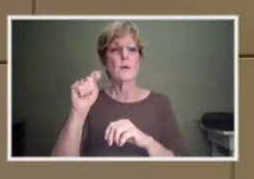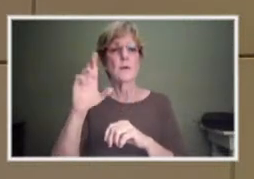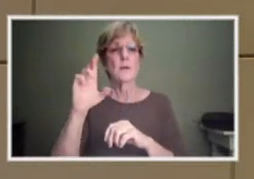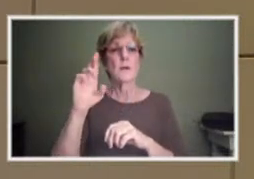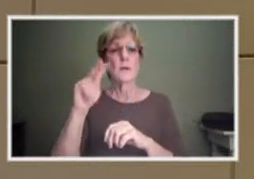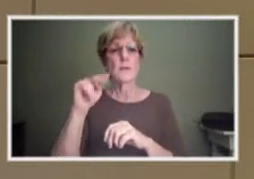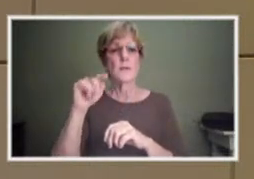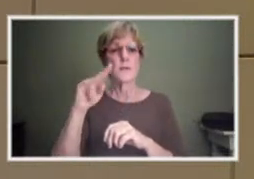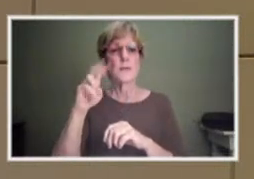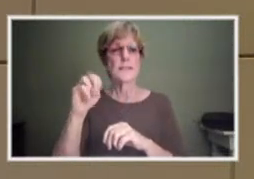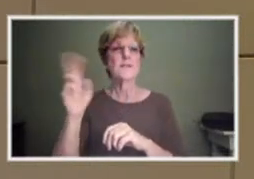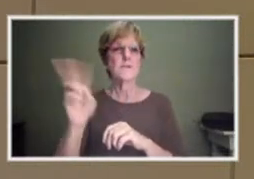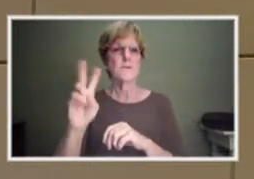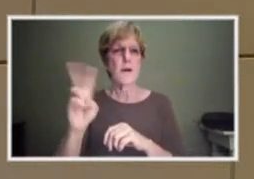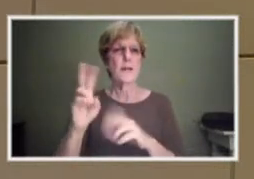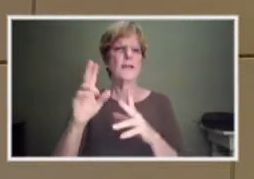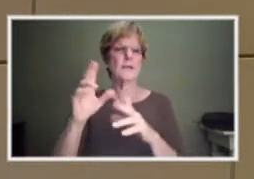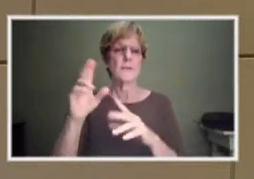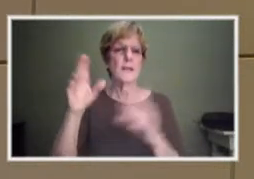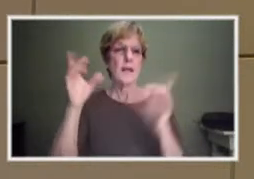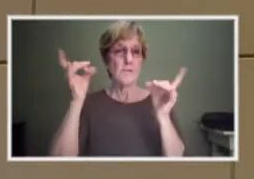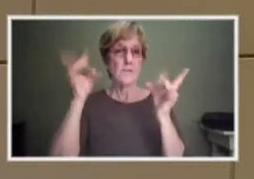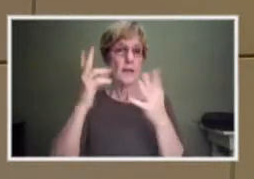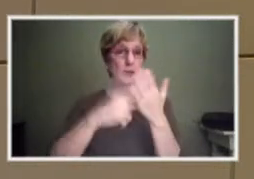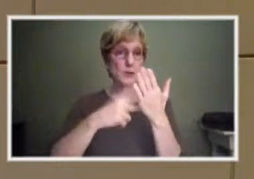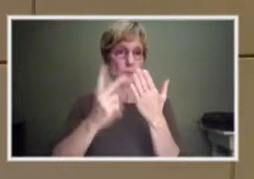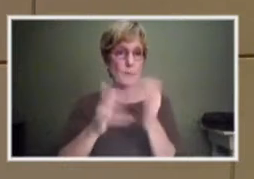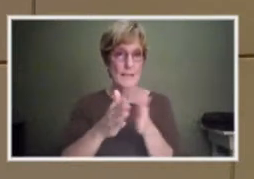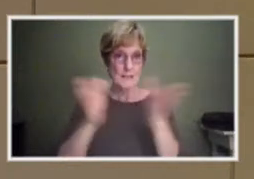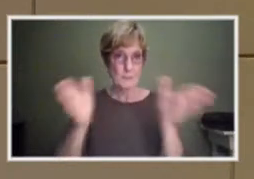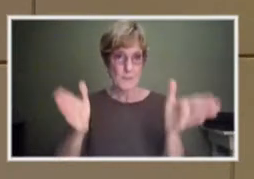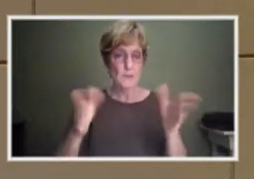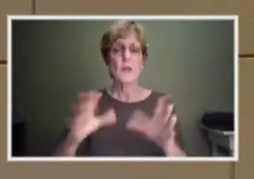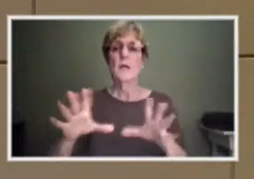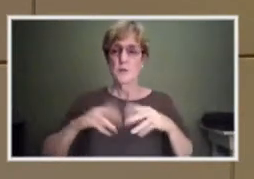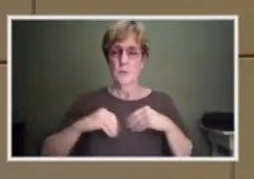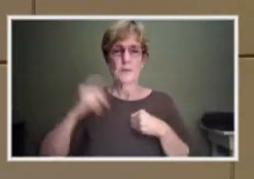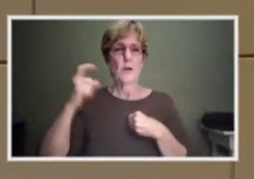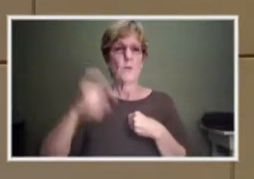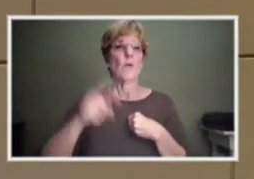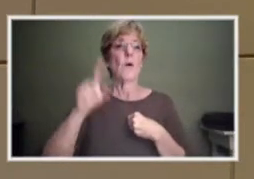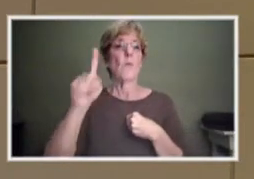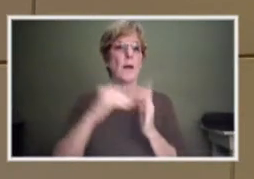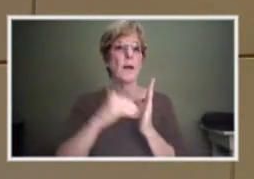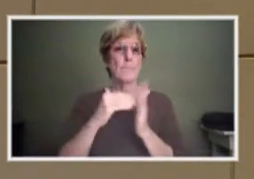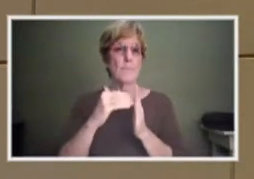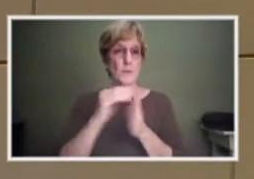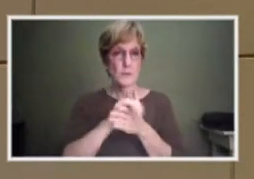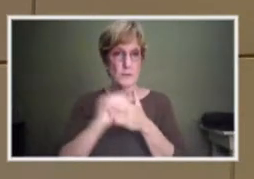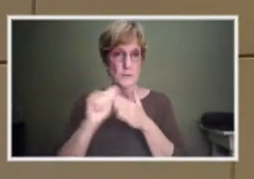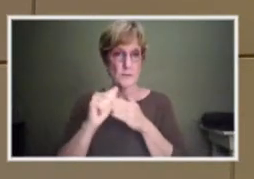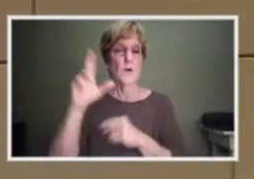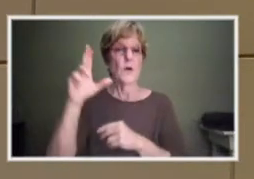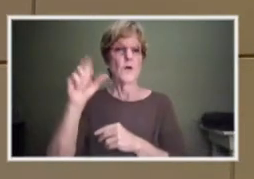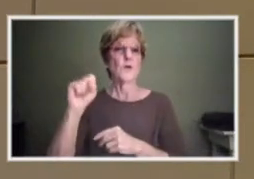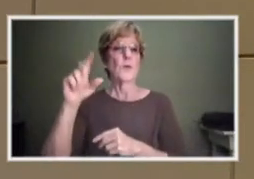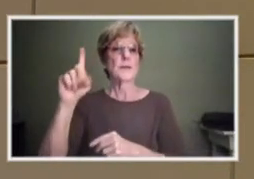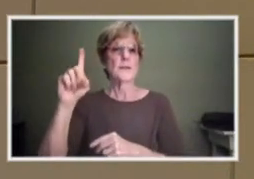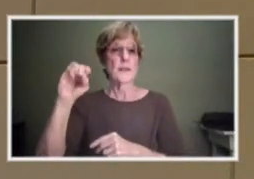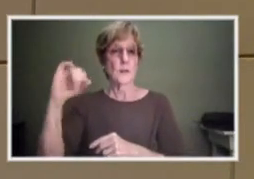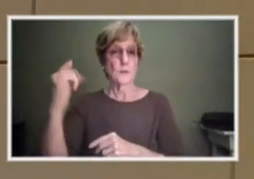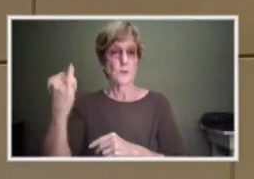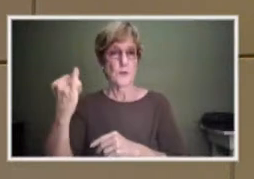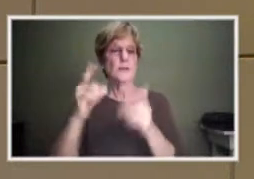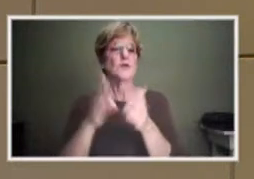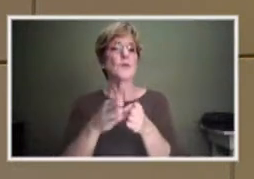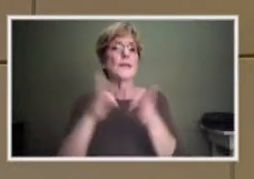expansion, authorizing the city manager or his designee to accept a grant in the amount of $1 million from the United States Department of Justice to expand